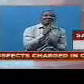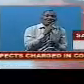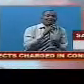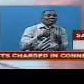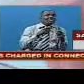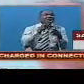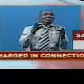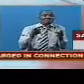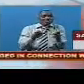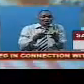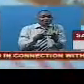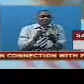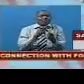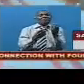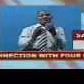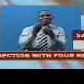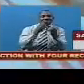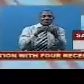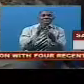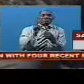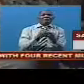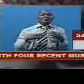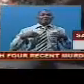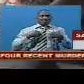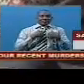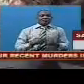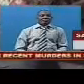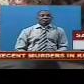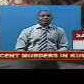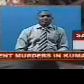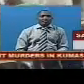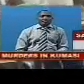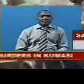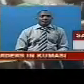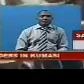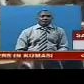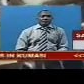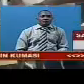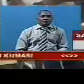restaurants or food joints within the capital, as exhibited here,